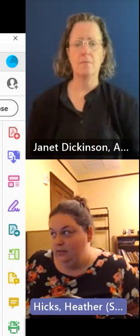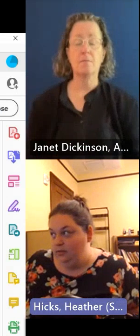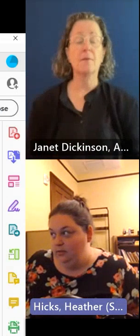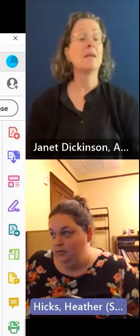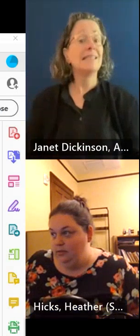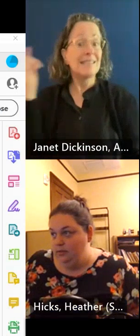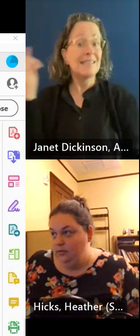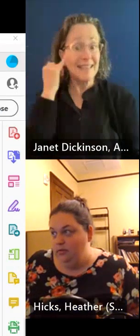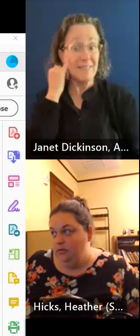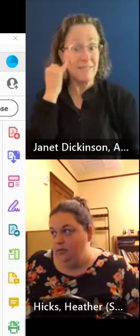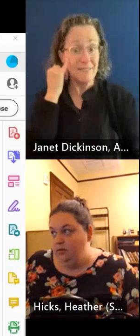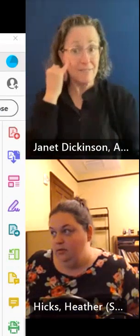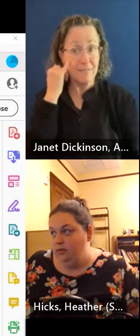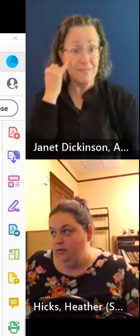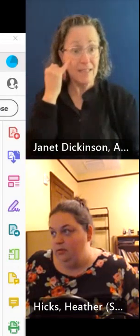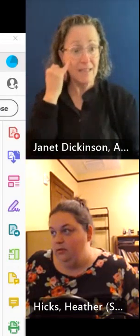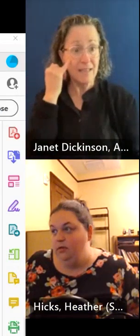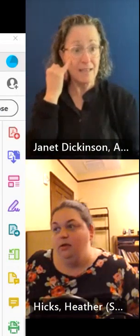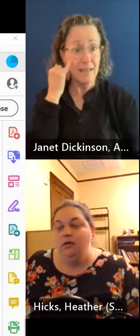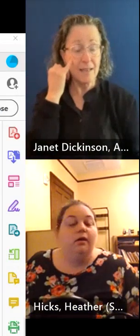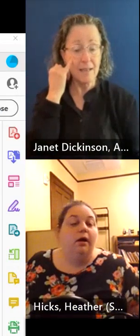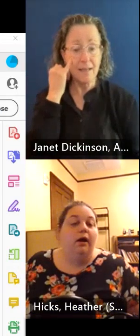had